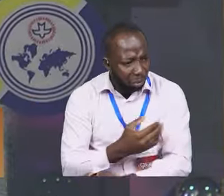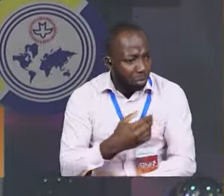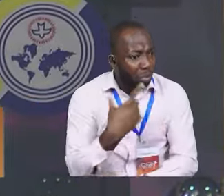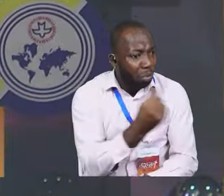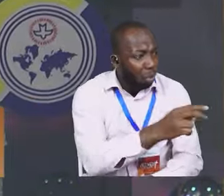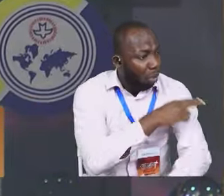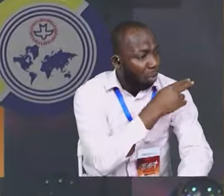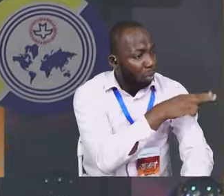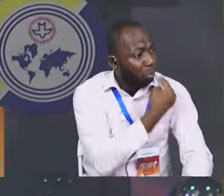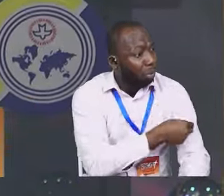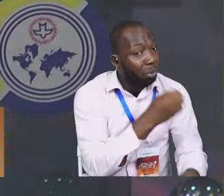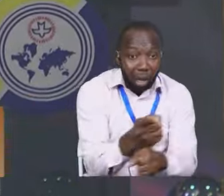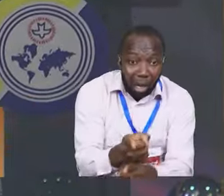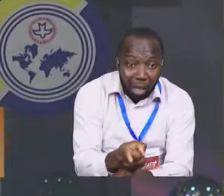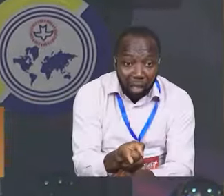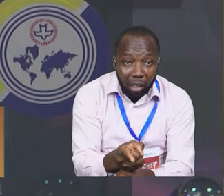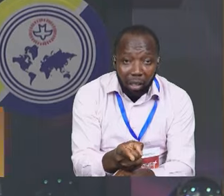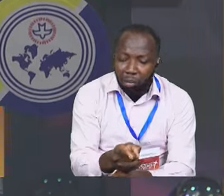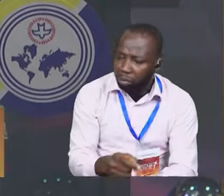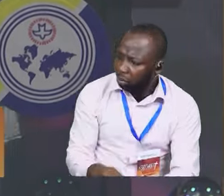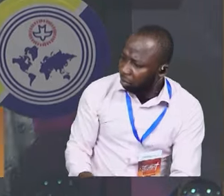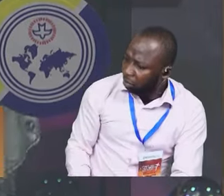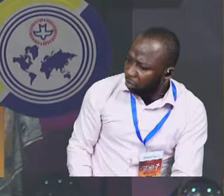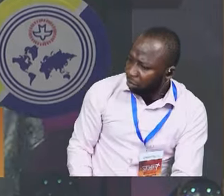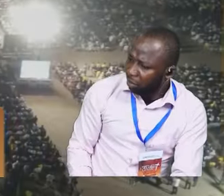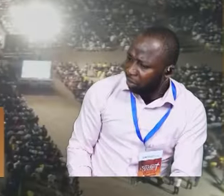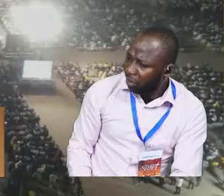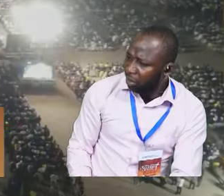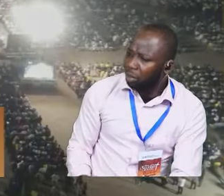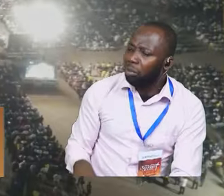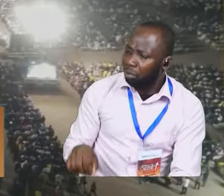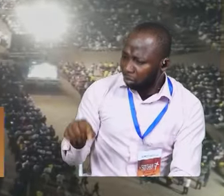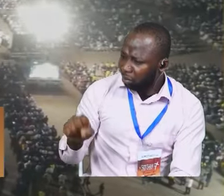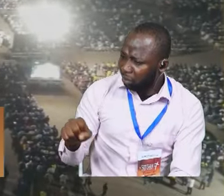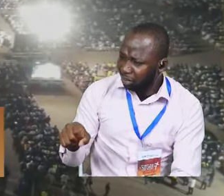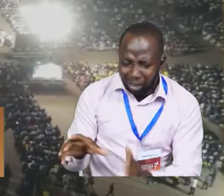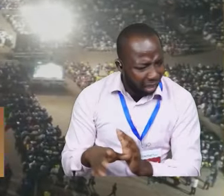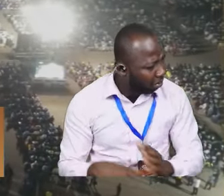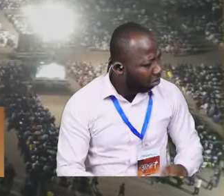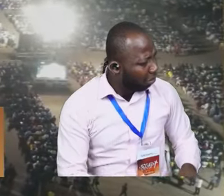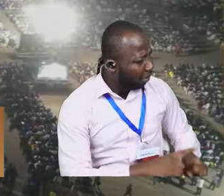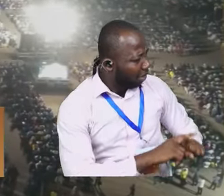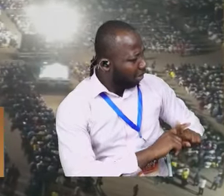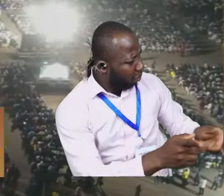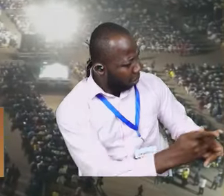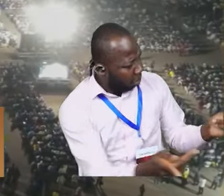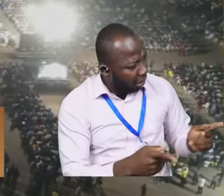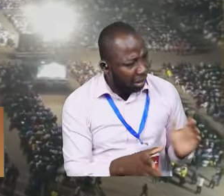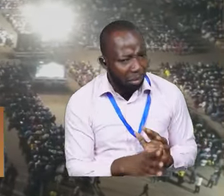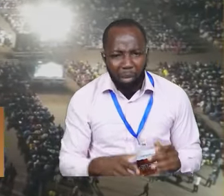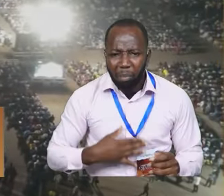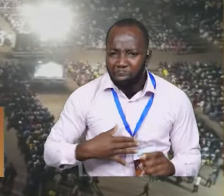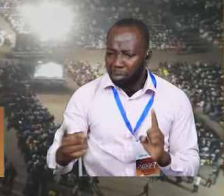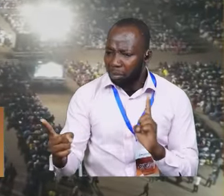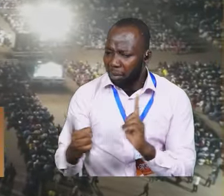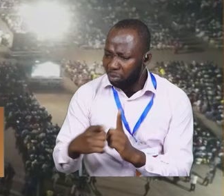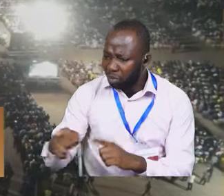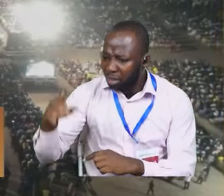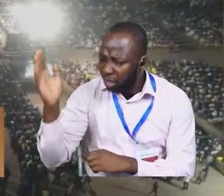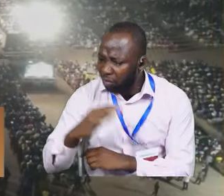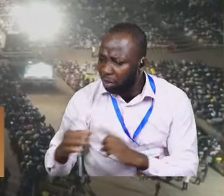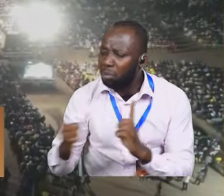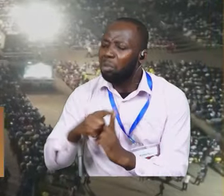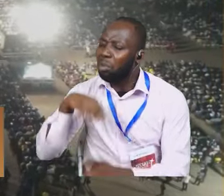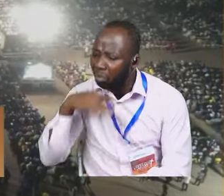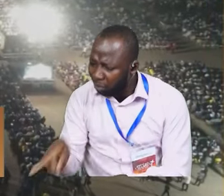hospital. Are you not taking the child to the hospital? Baby, how do we actually? And where are you going to? Me name ne baby am Shianeda. I have not met that